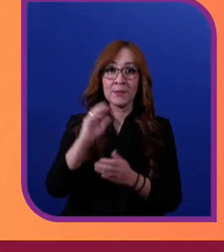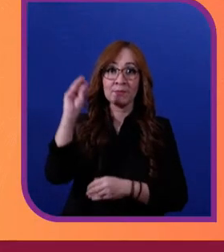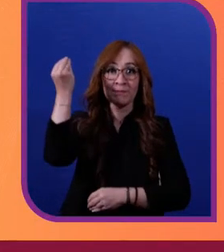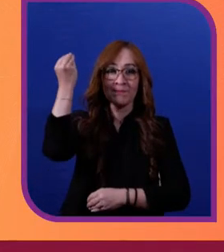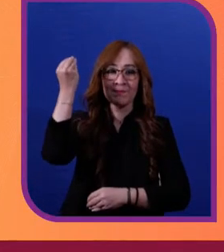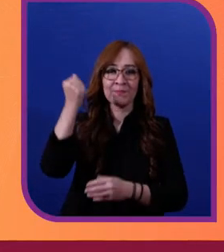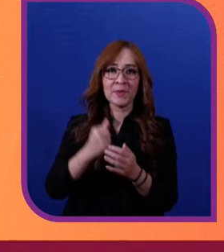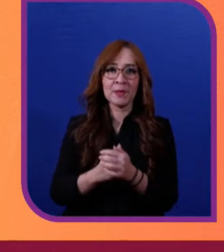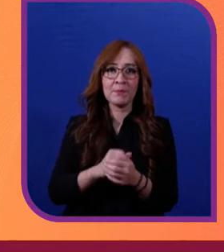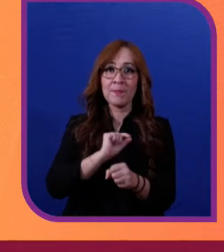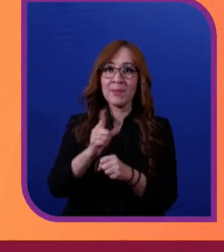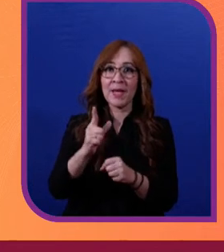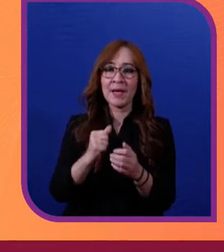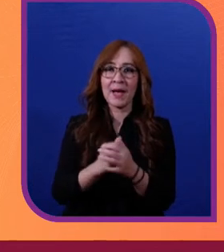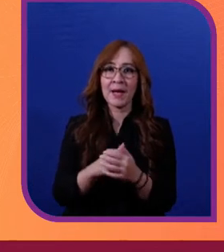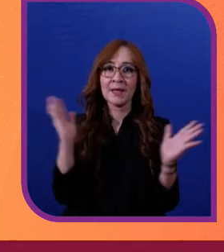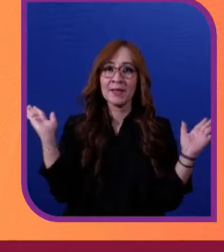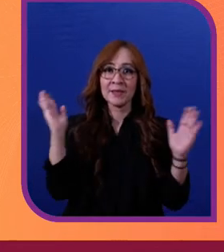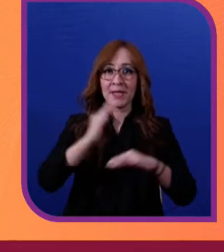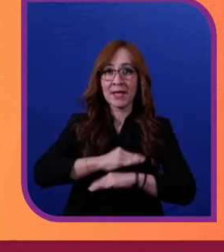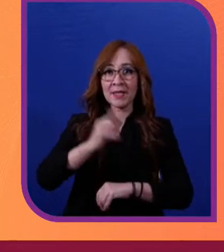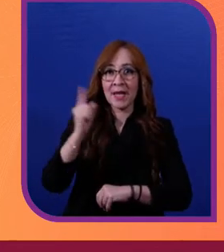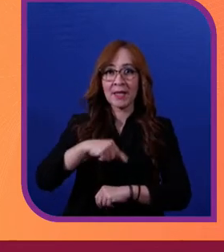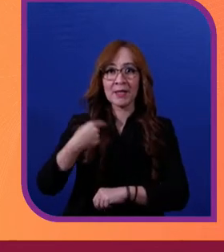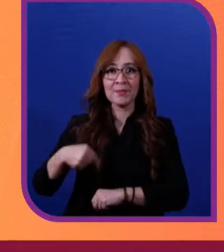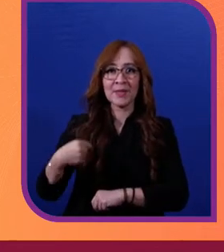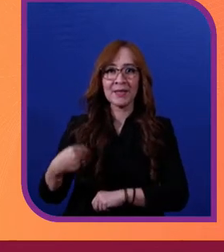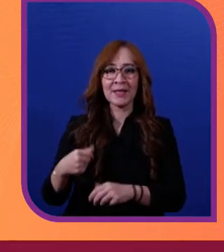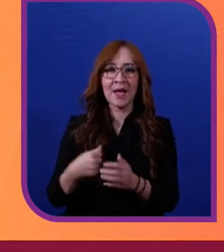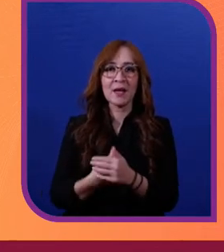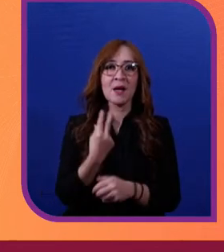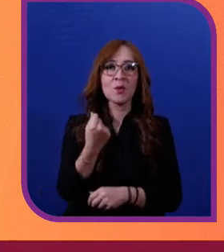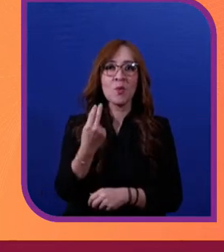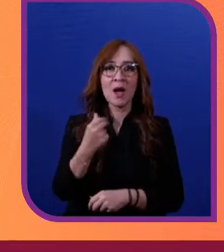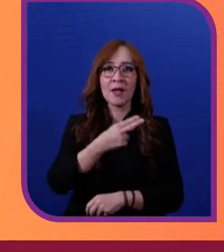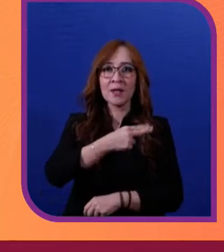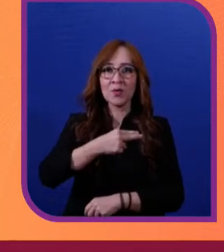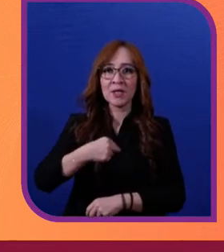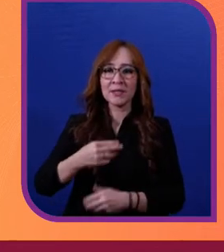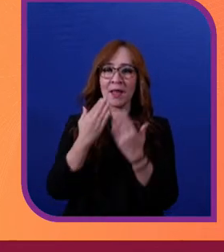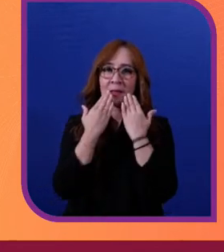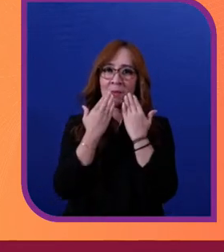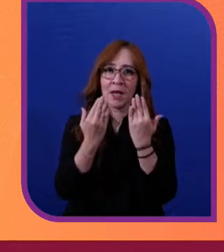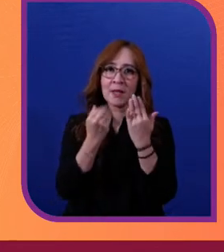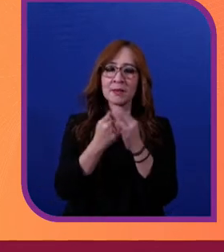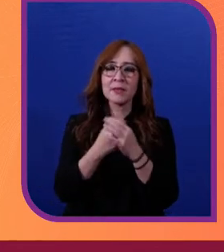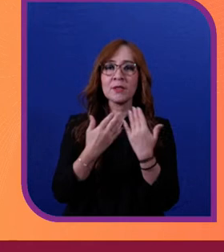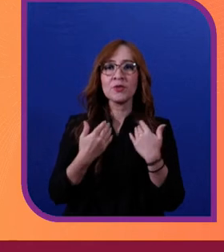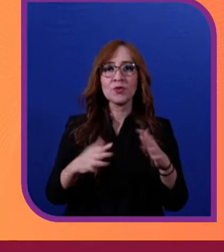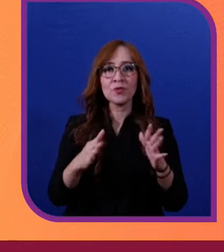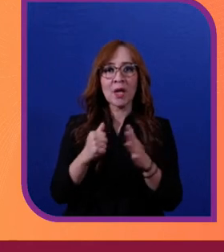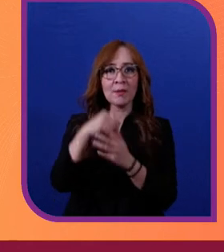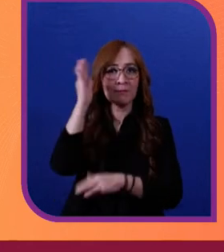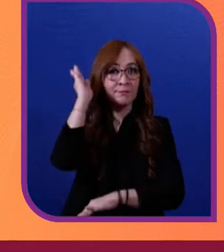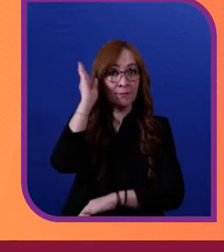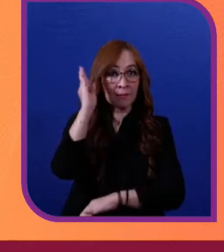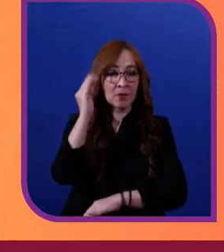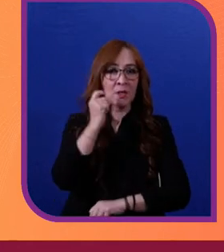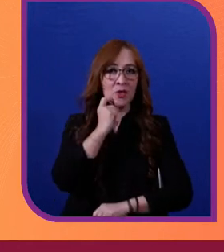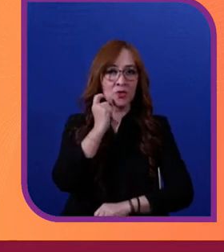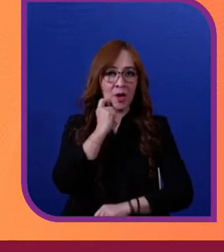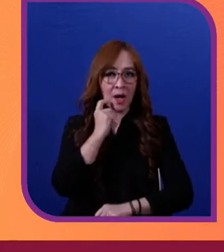so thank you for flying the sharia financial Instruments that already defined oredik syuting